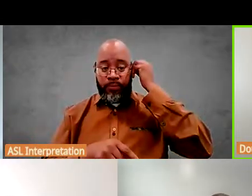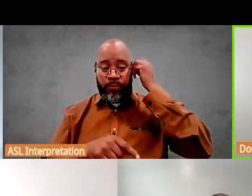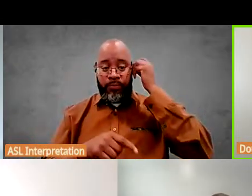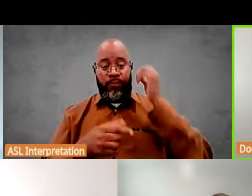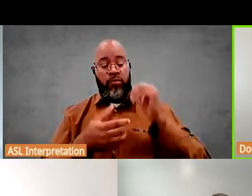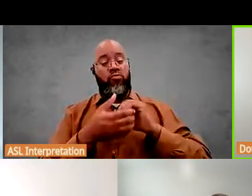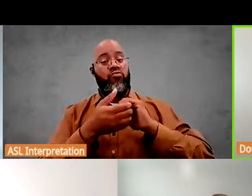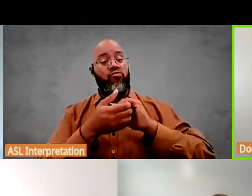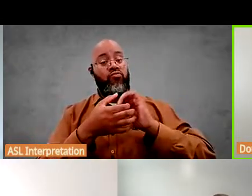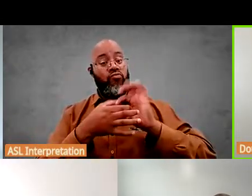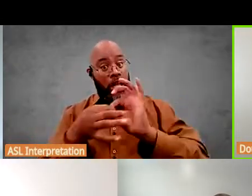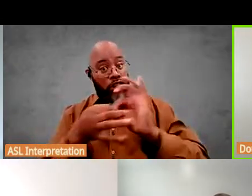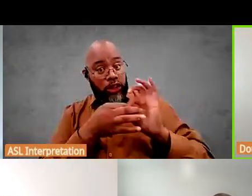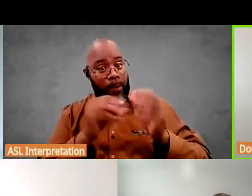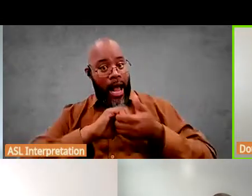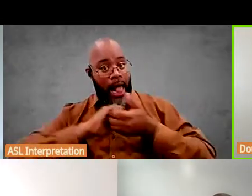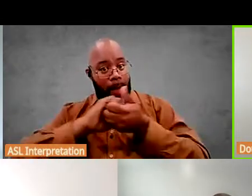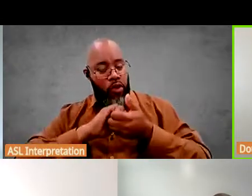relationship and collaboration